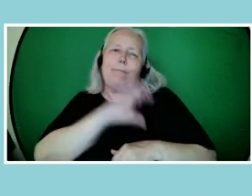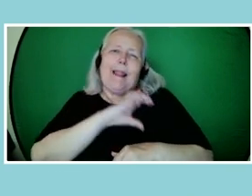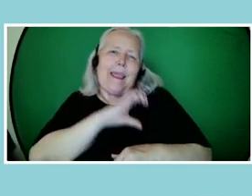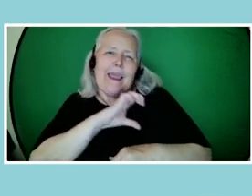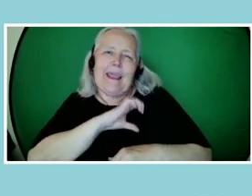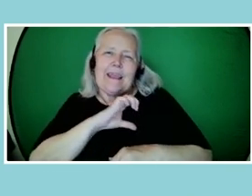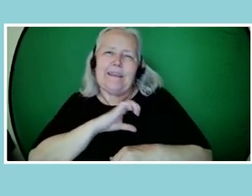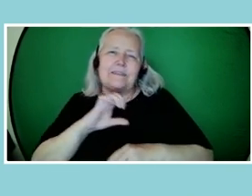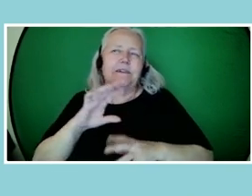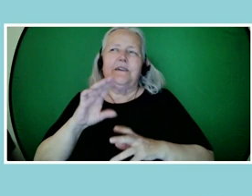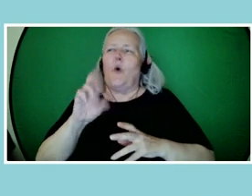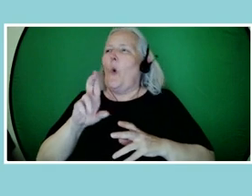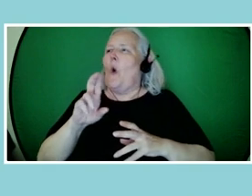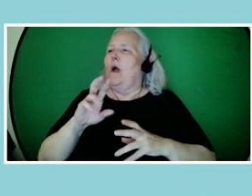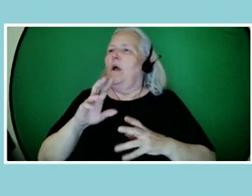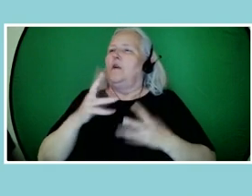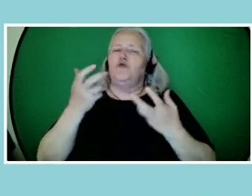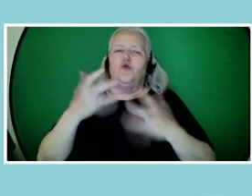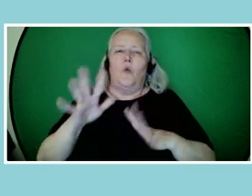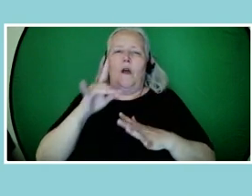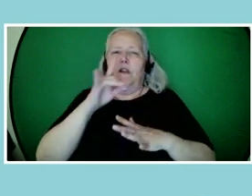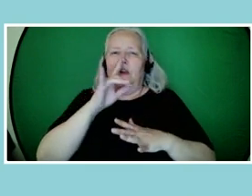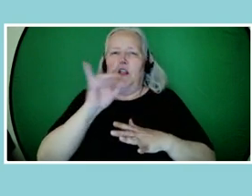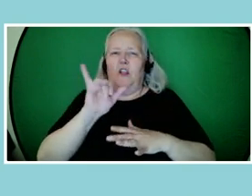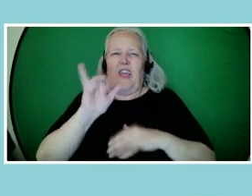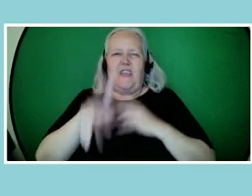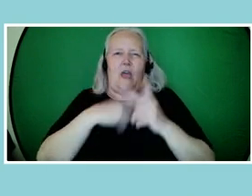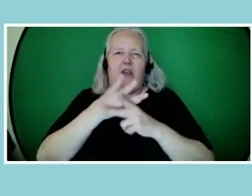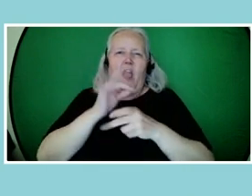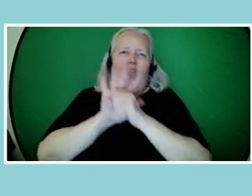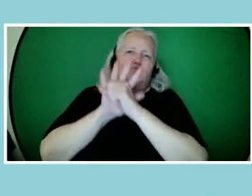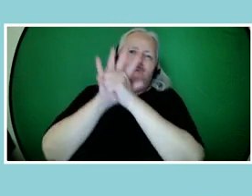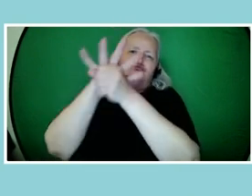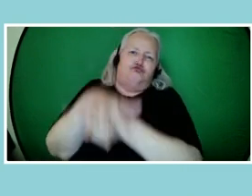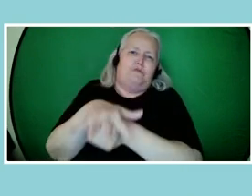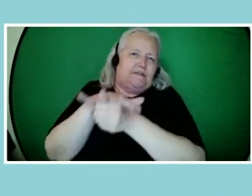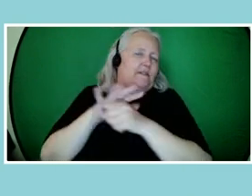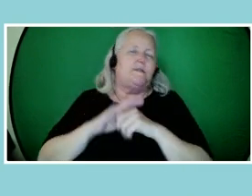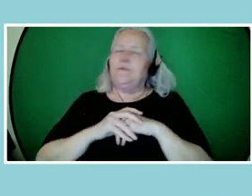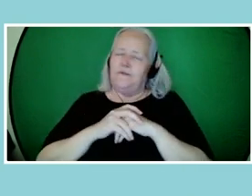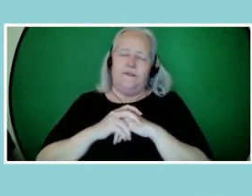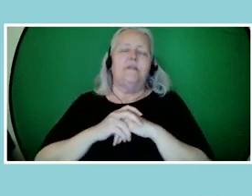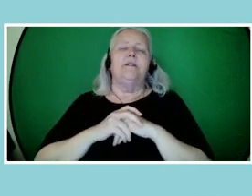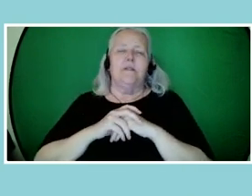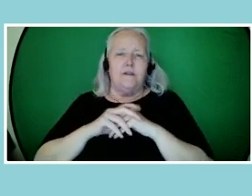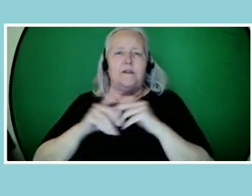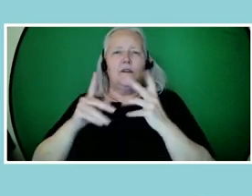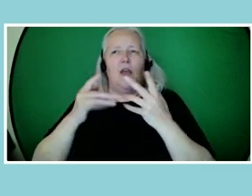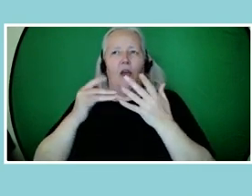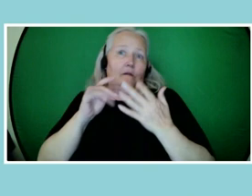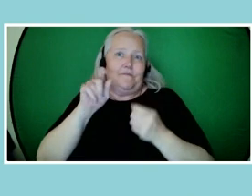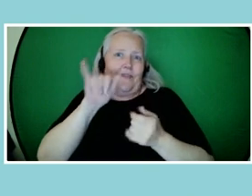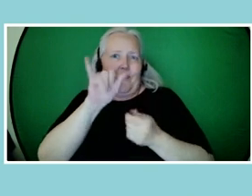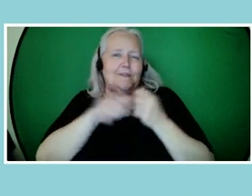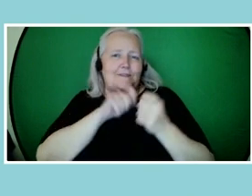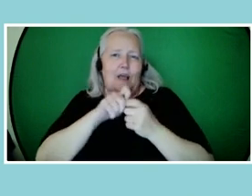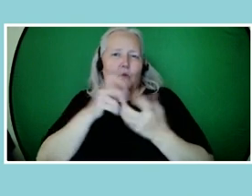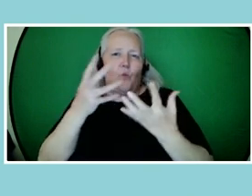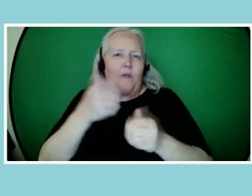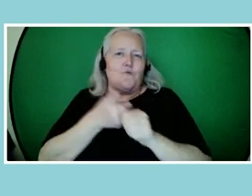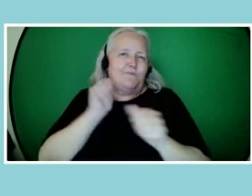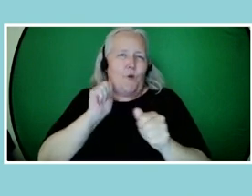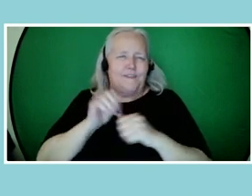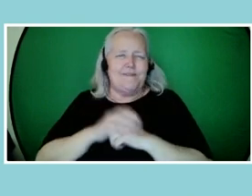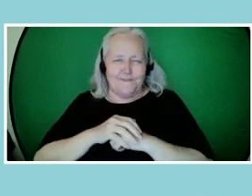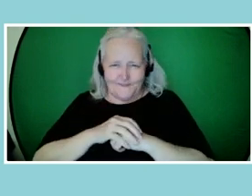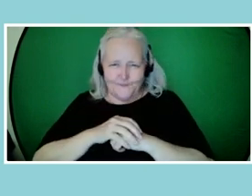or of like a kind of oppressive energy, right? That is the one that we're actually trying to fight against. So next